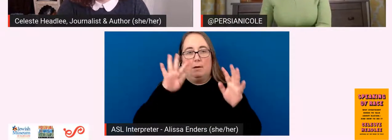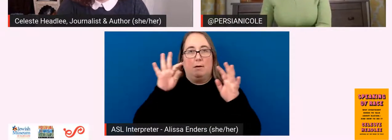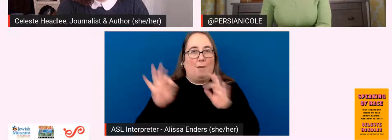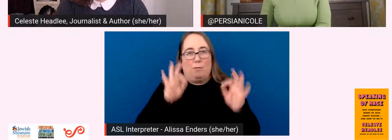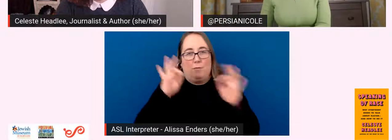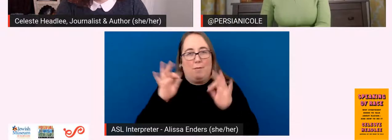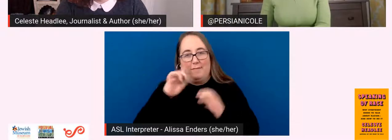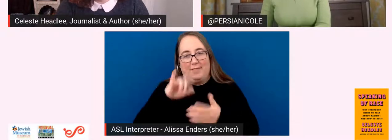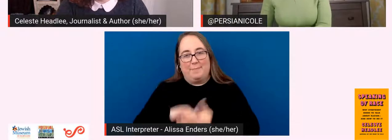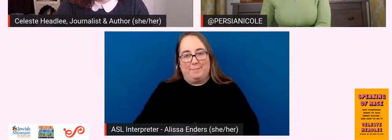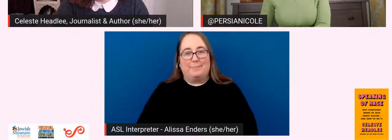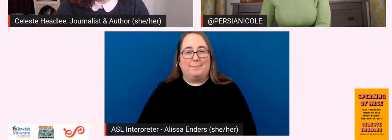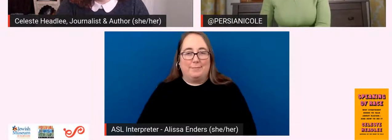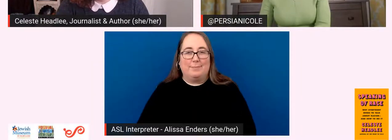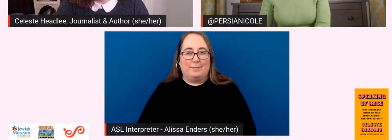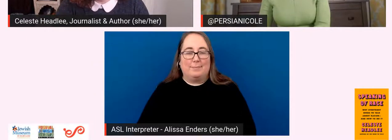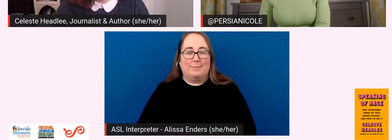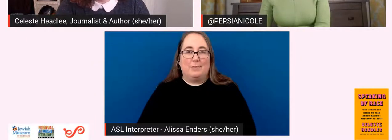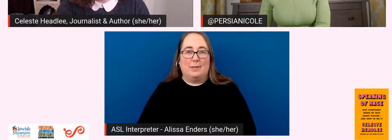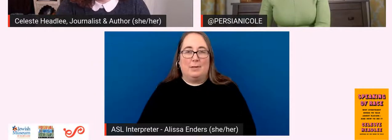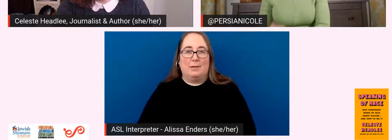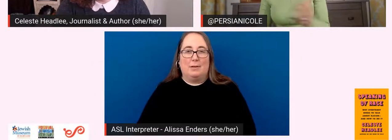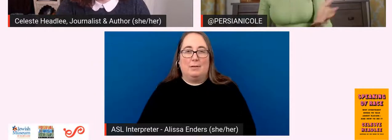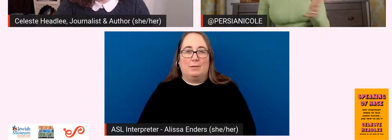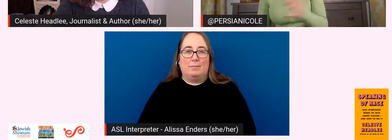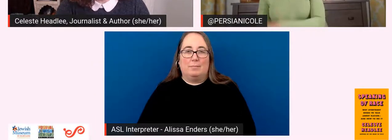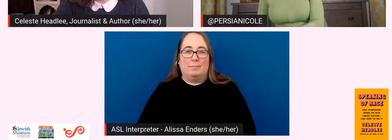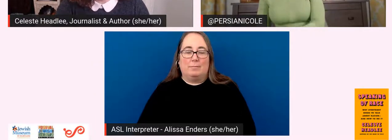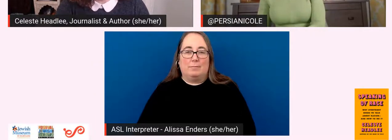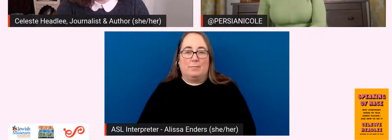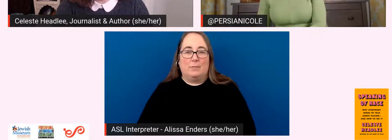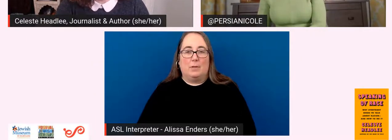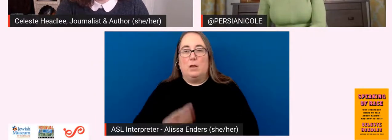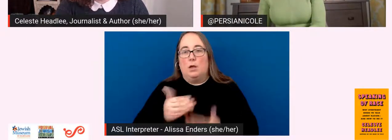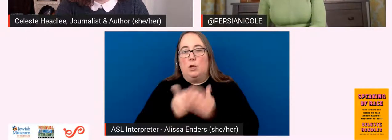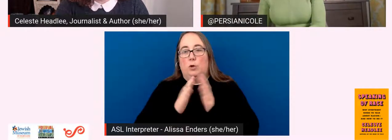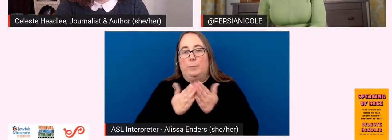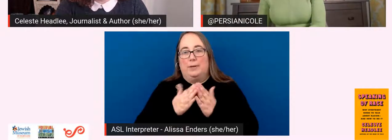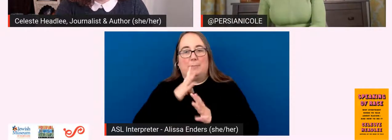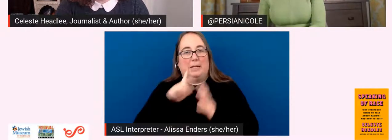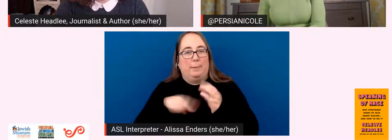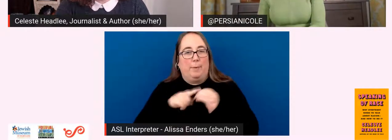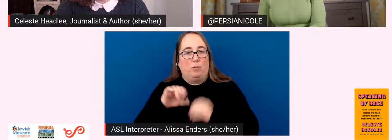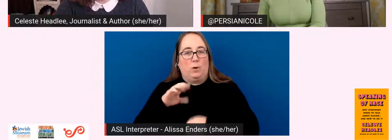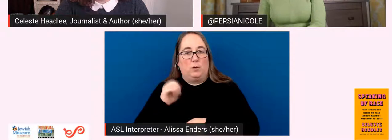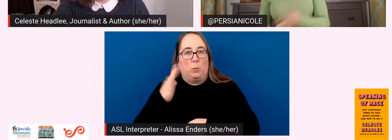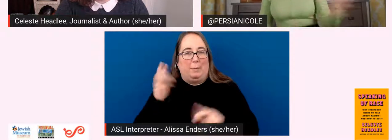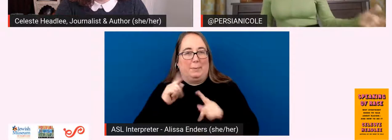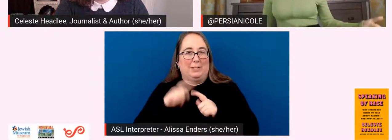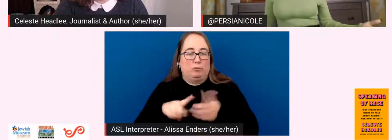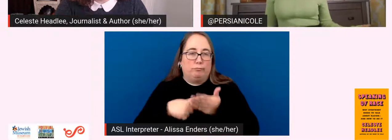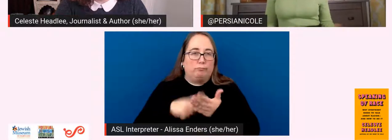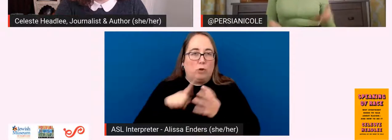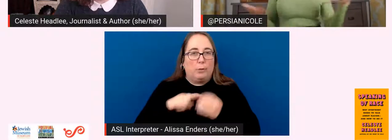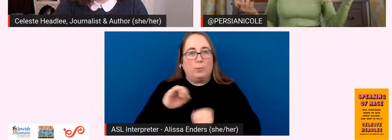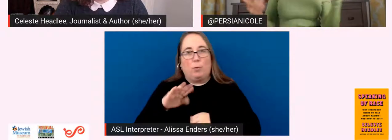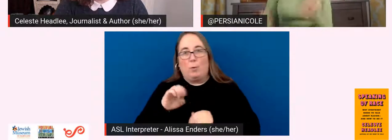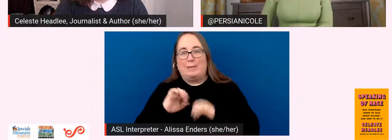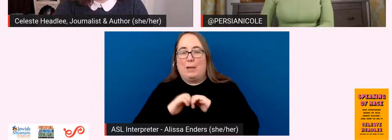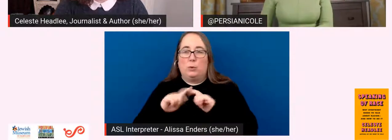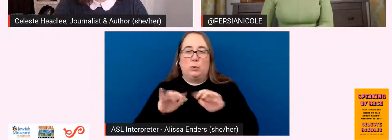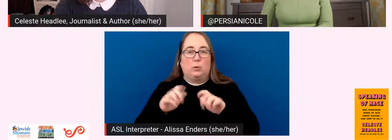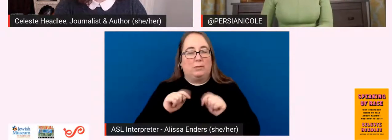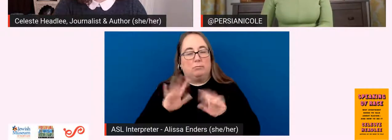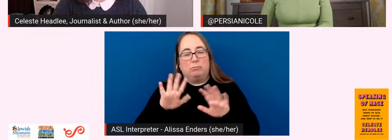that. It's not. Your new book, Speaking of Race, Why Everyone Needs to Talk About Race and How to Do It, is so